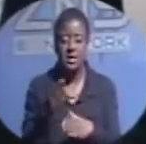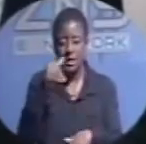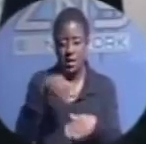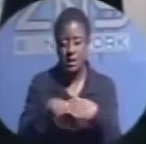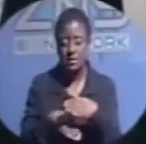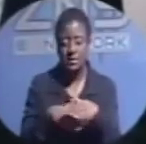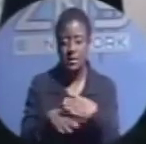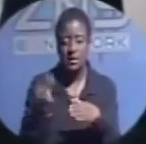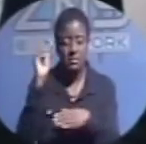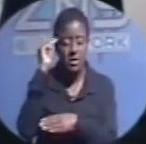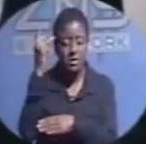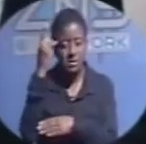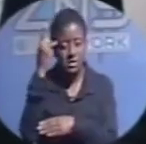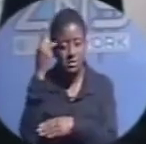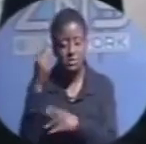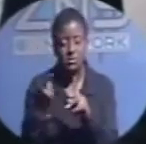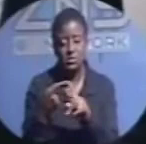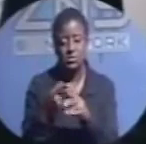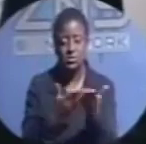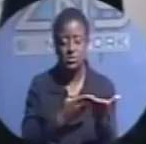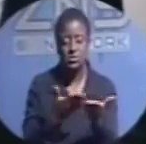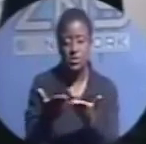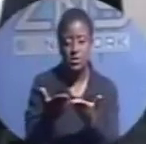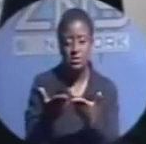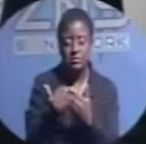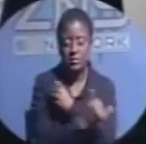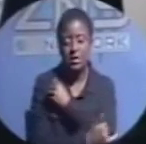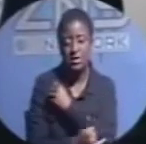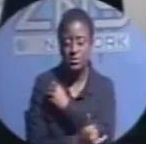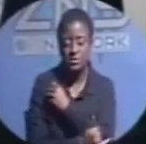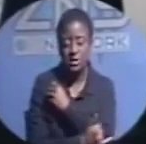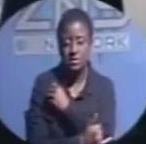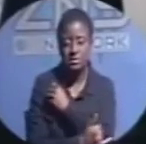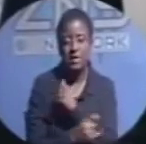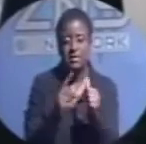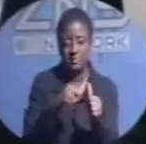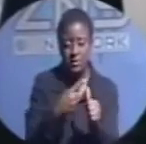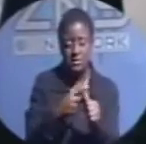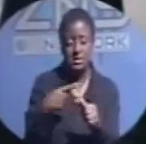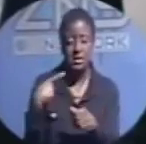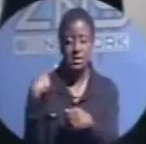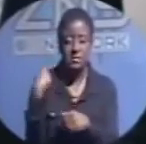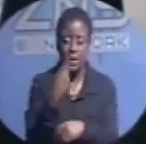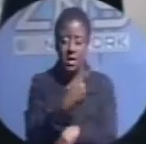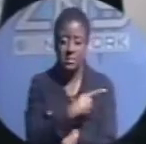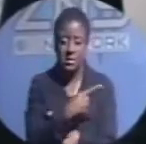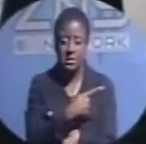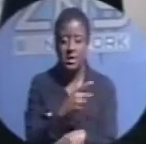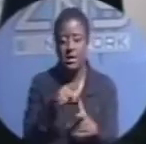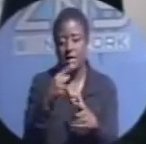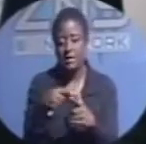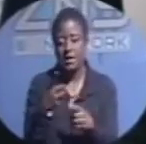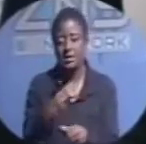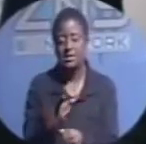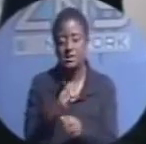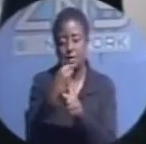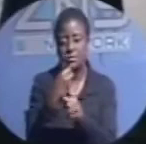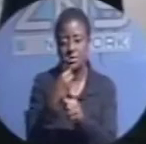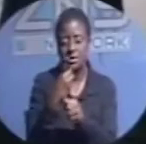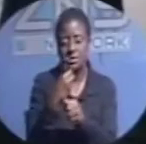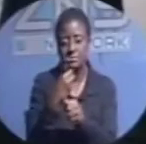I was elected to Parliament and then elected to the post of Deputy Speaker. I take these responsibilities very